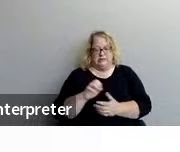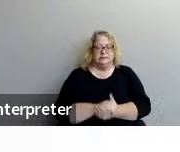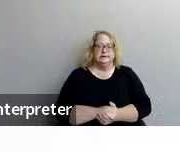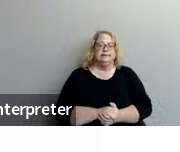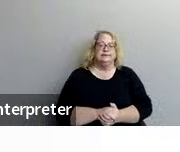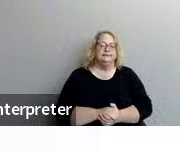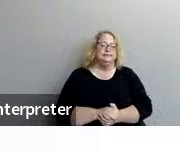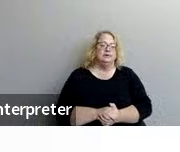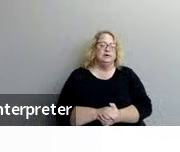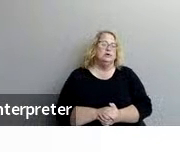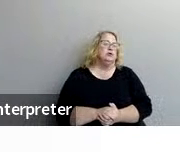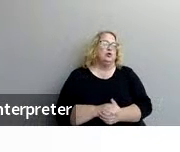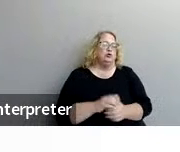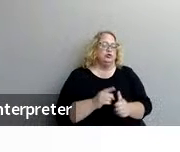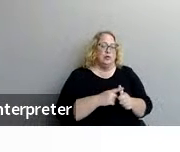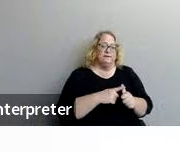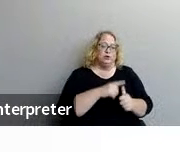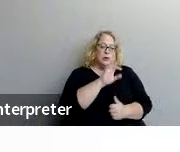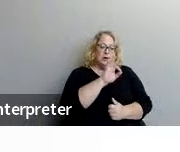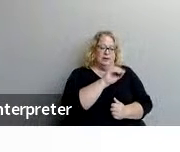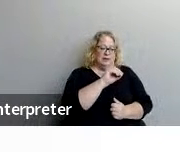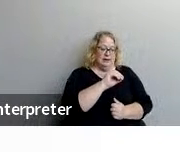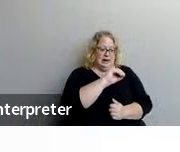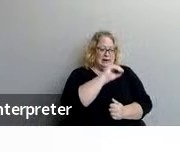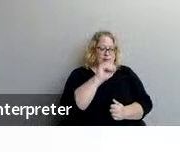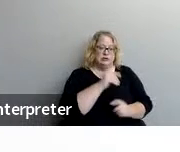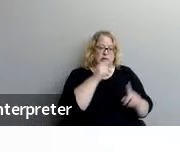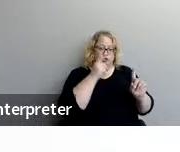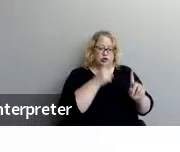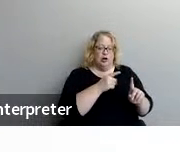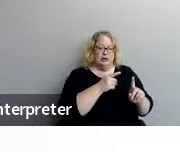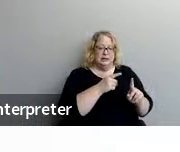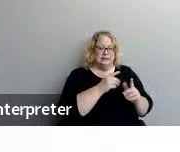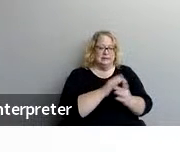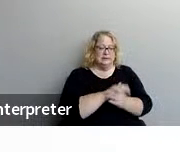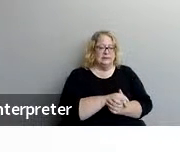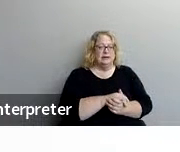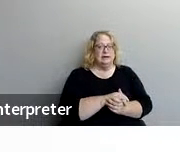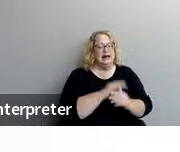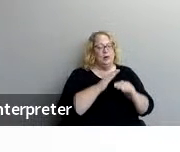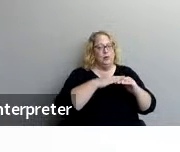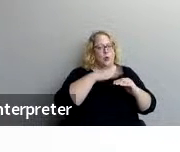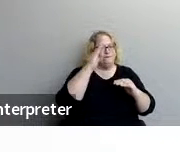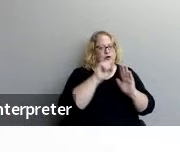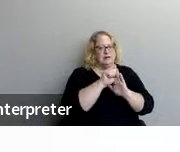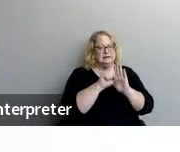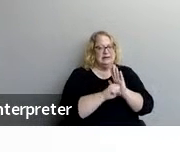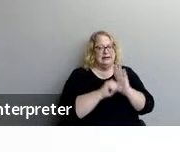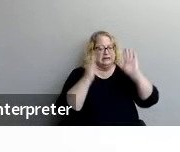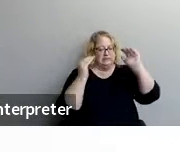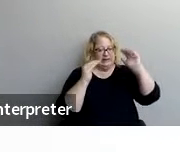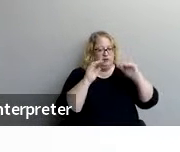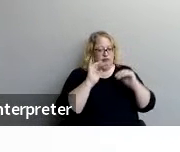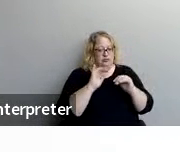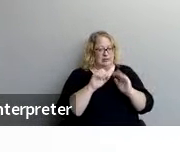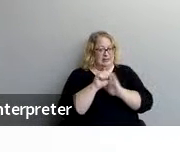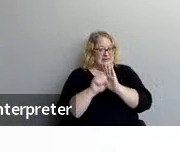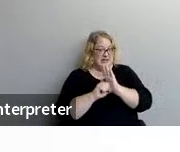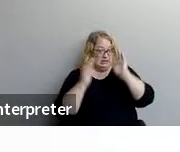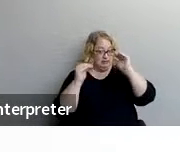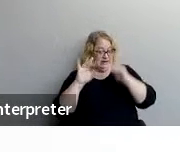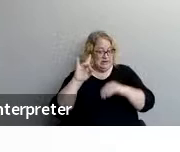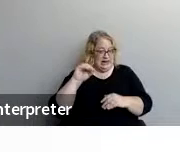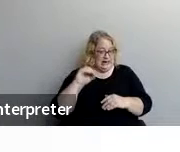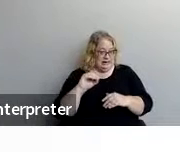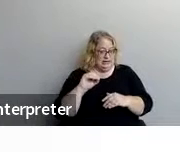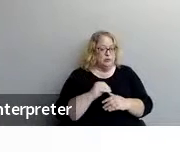is that for that first indicator, the 90% target actually exceeds the state expectation, which is 8%, so we set a